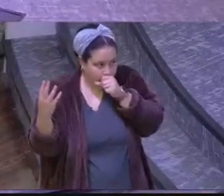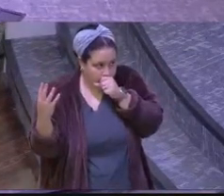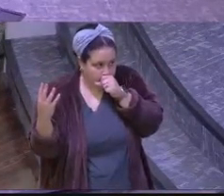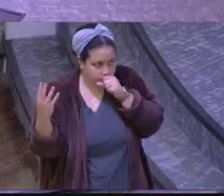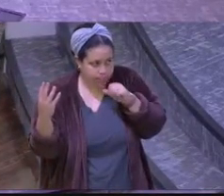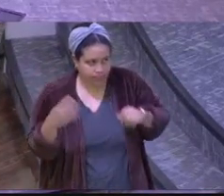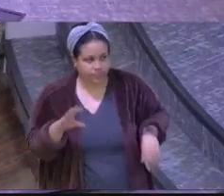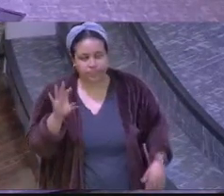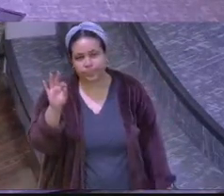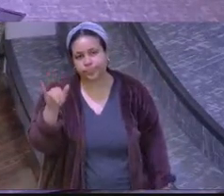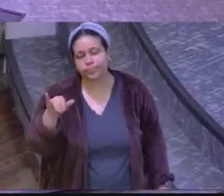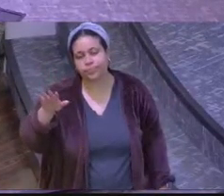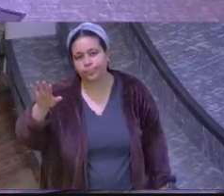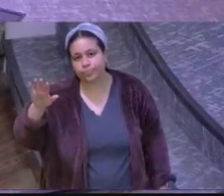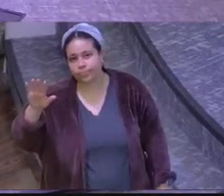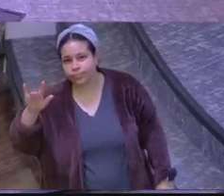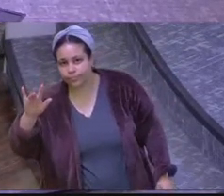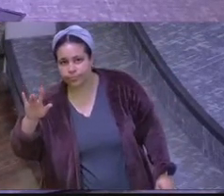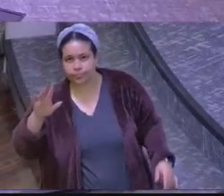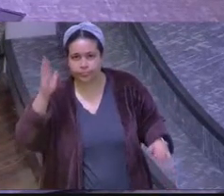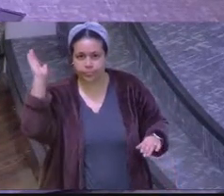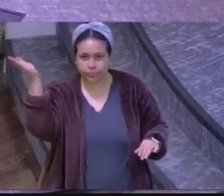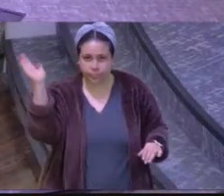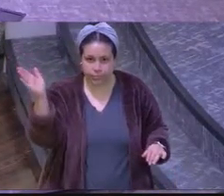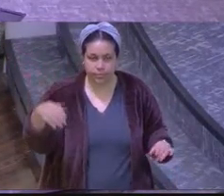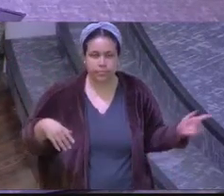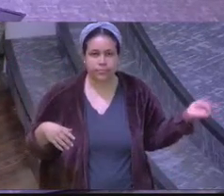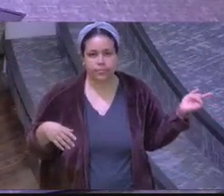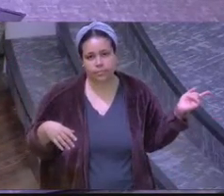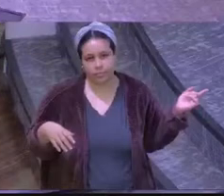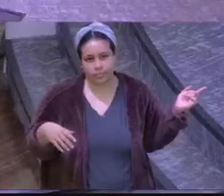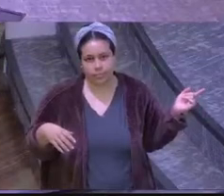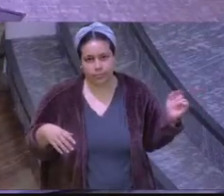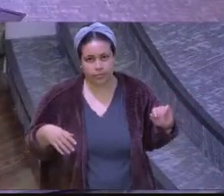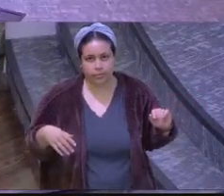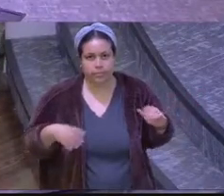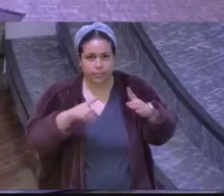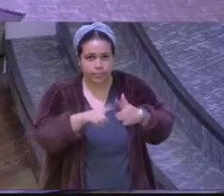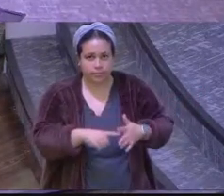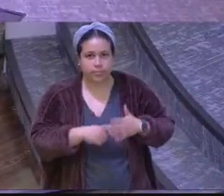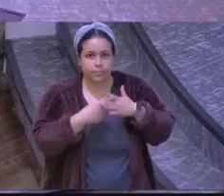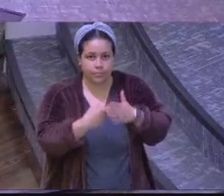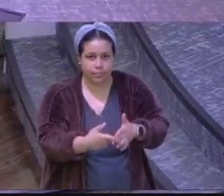FY25 budget presentation. Mr. Greiner, would you like to go ahead and begin?